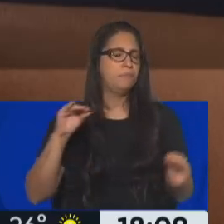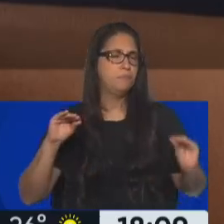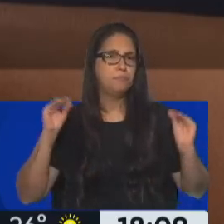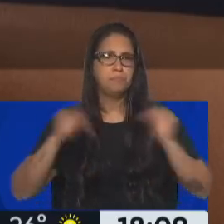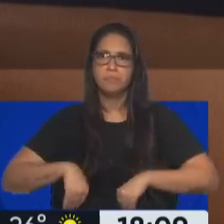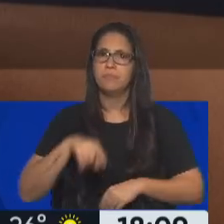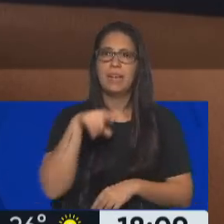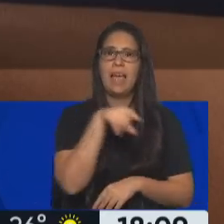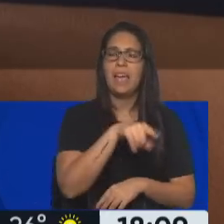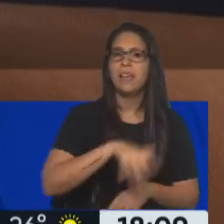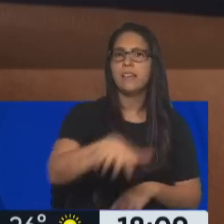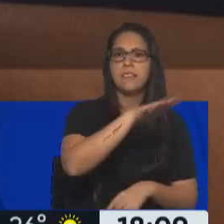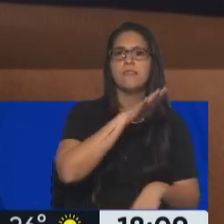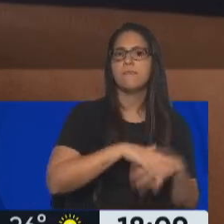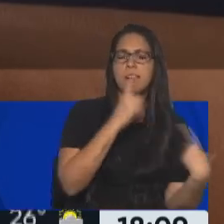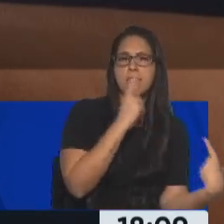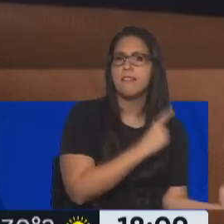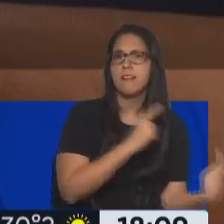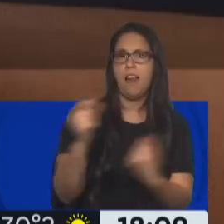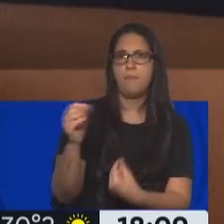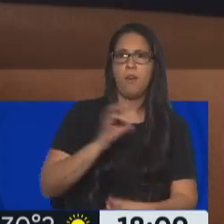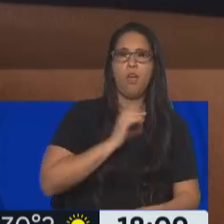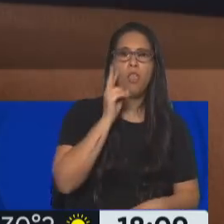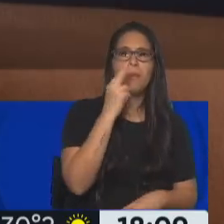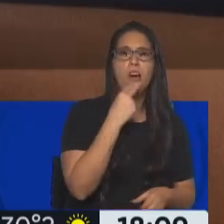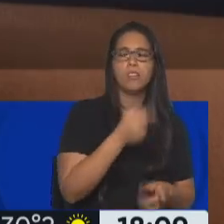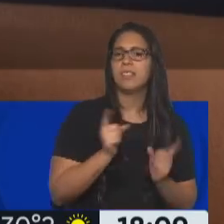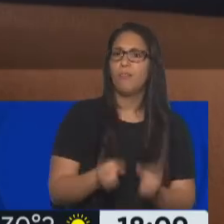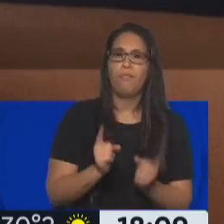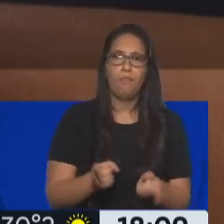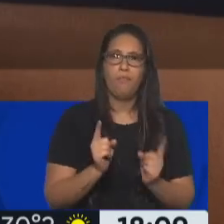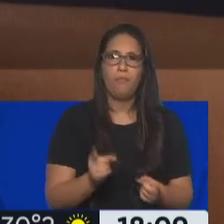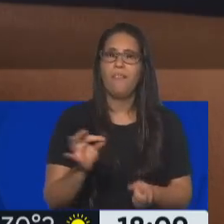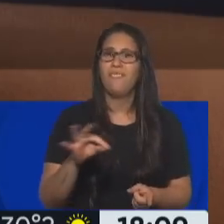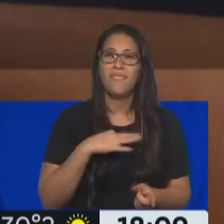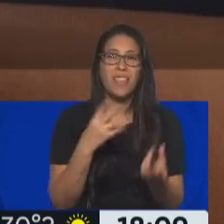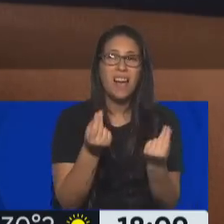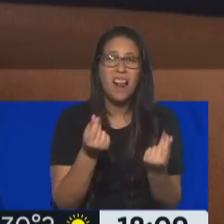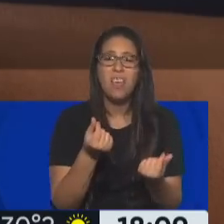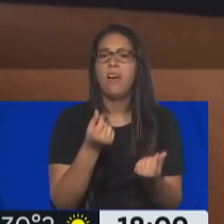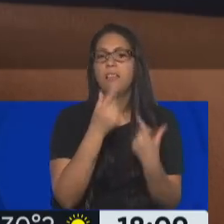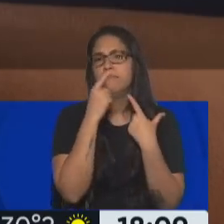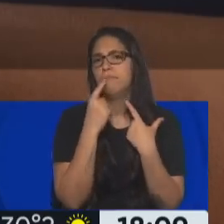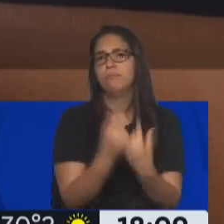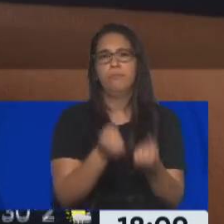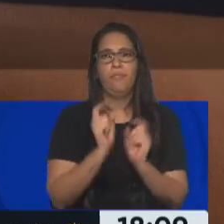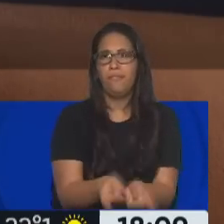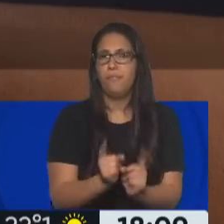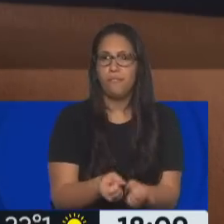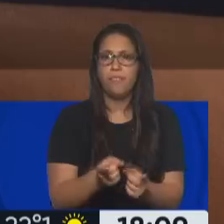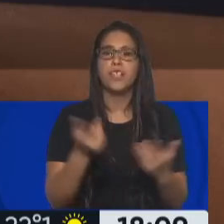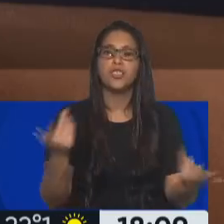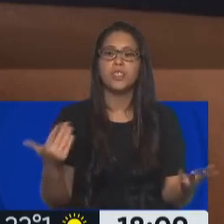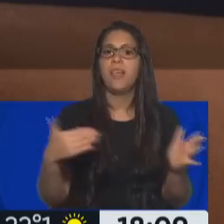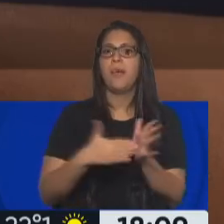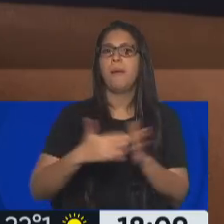demand of the Syrian revolution from 2011. It remains a core demand of Syrians now. So the success